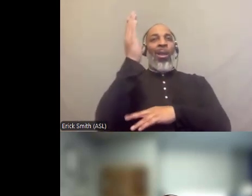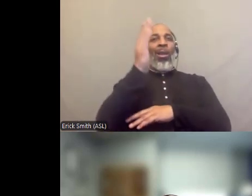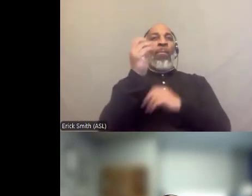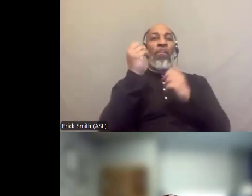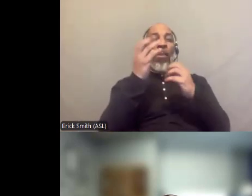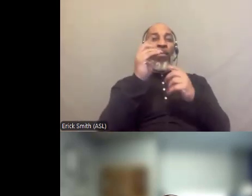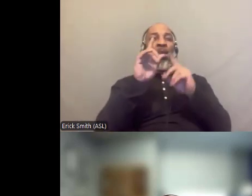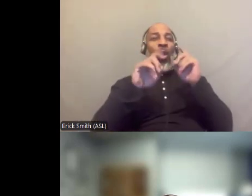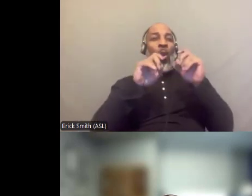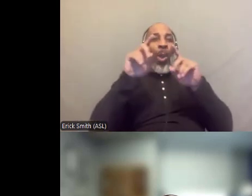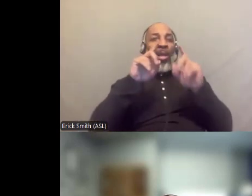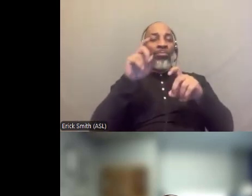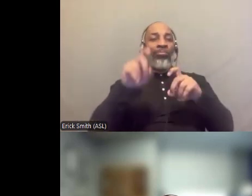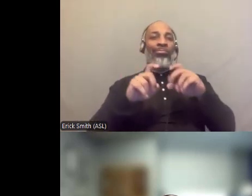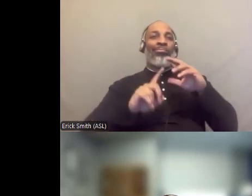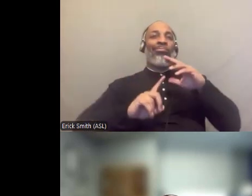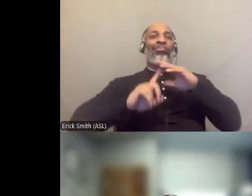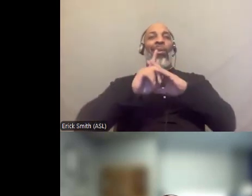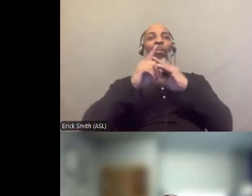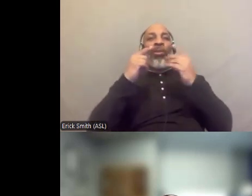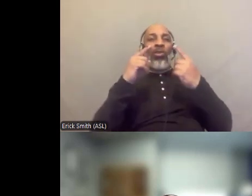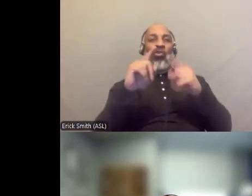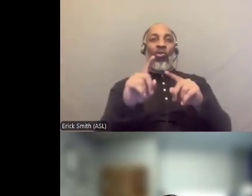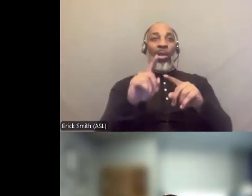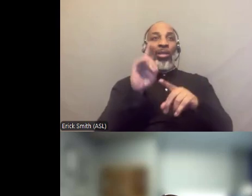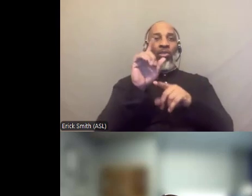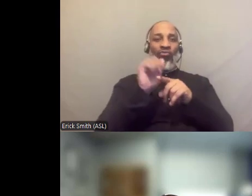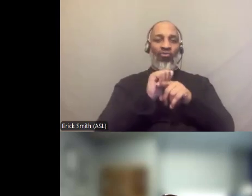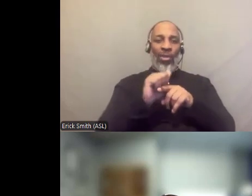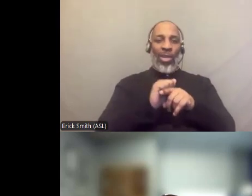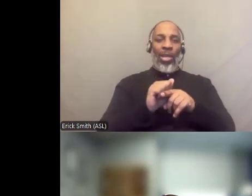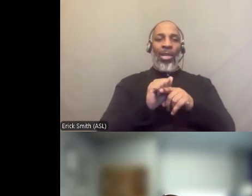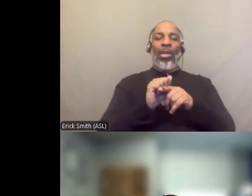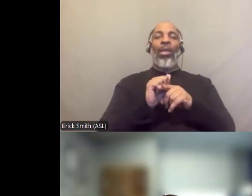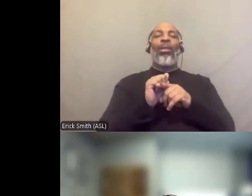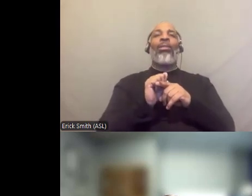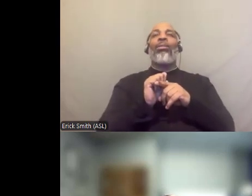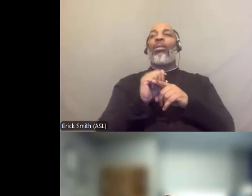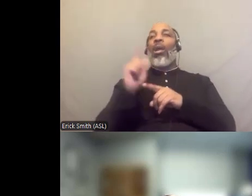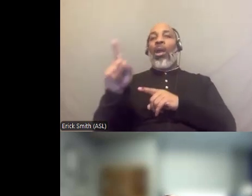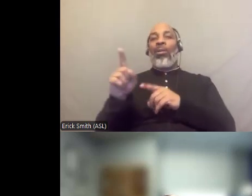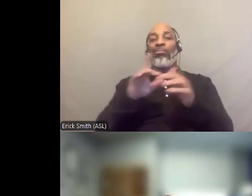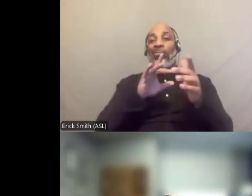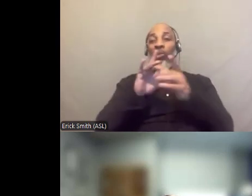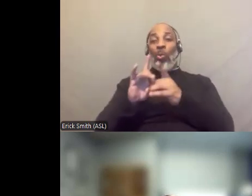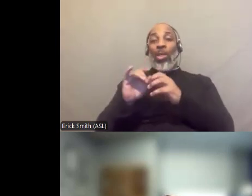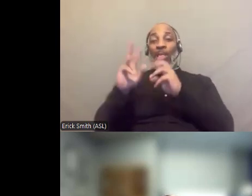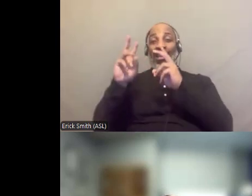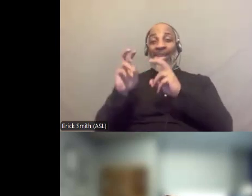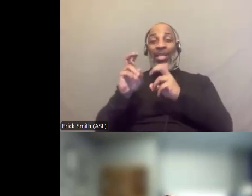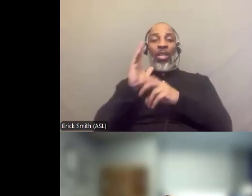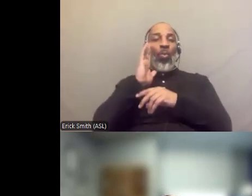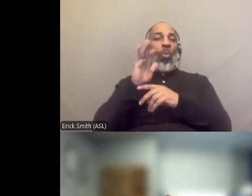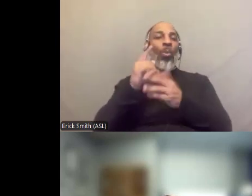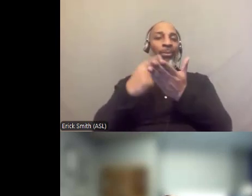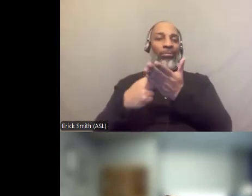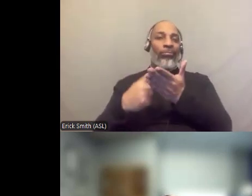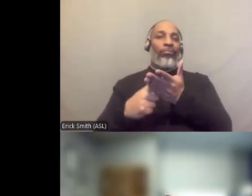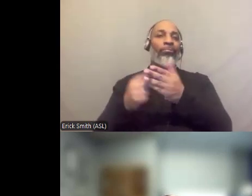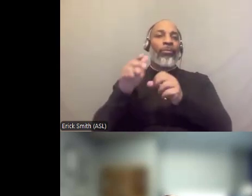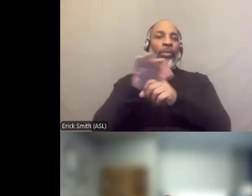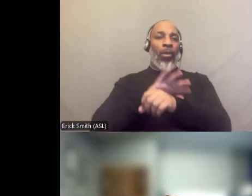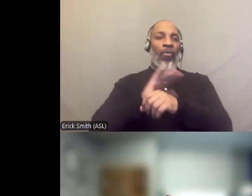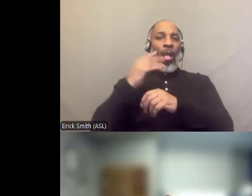of the questions that come up during the training itself are in regards to issues that we will be covering